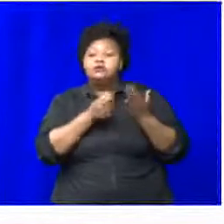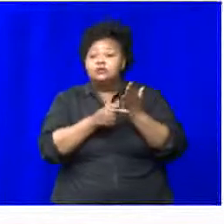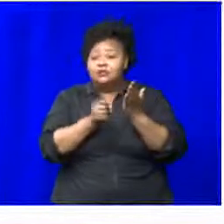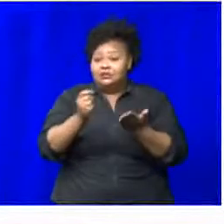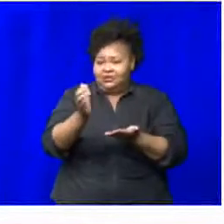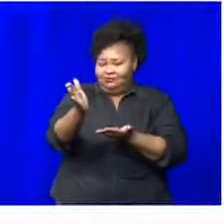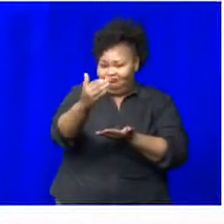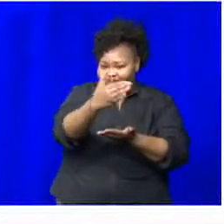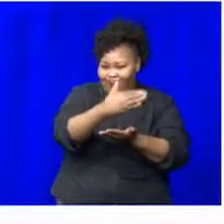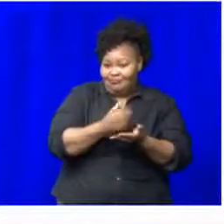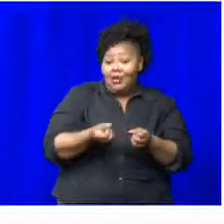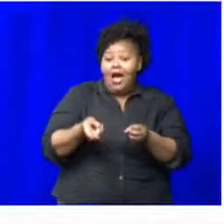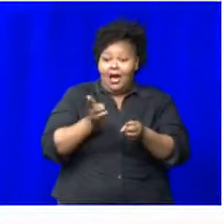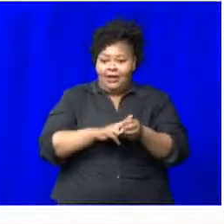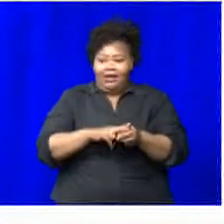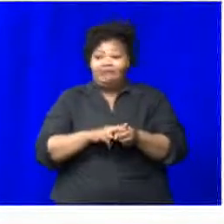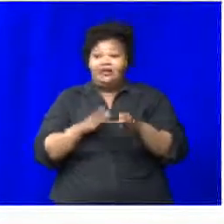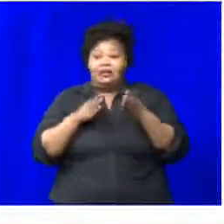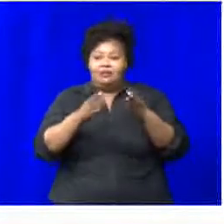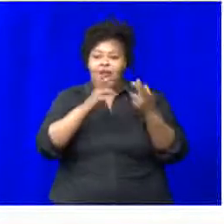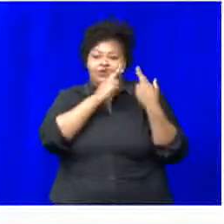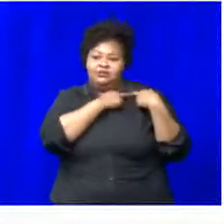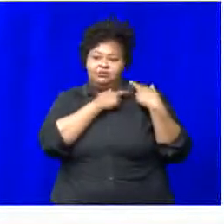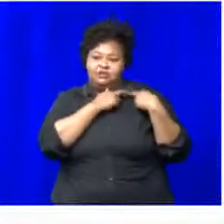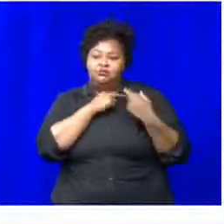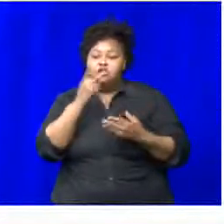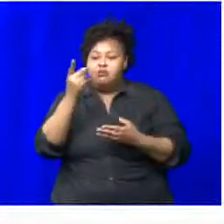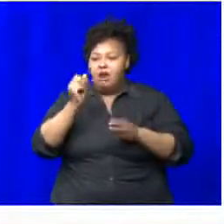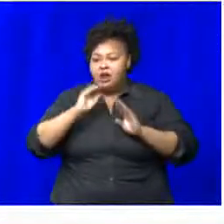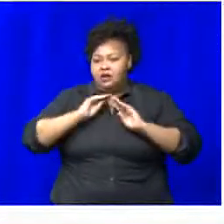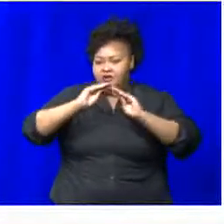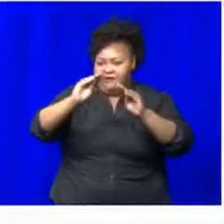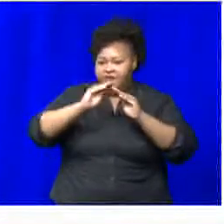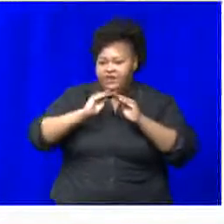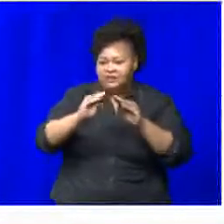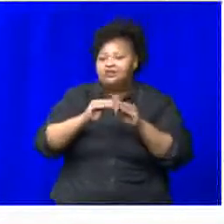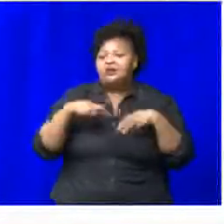lwelwati ngemali. Etinzabeni kubekwa Sondo Mlangeni nginathemba Shabangu Mathapha.